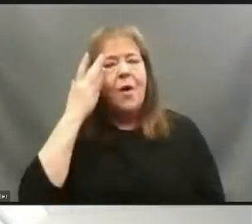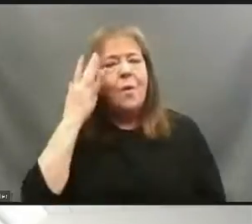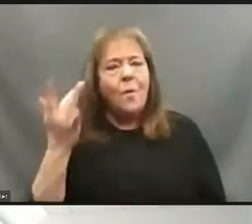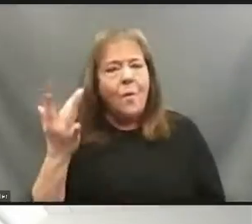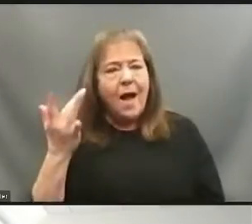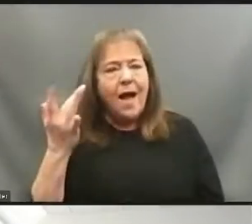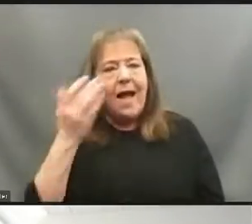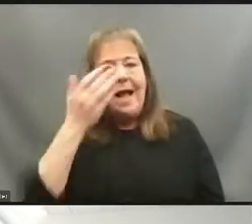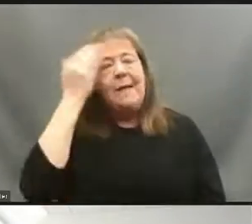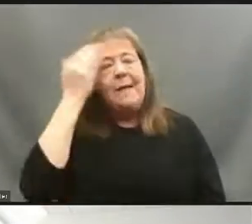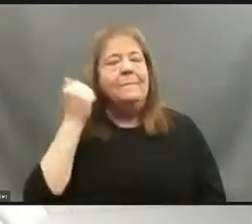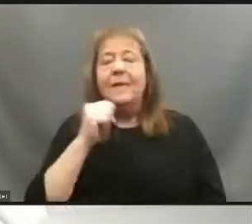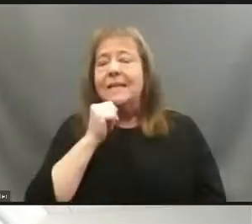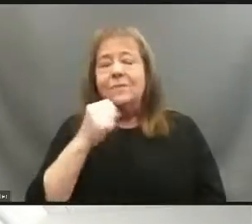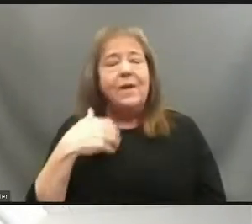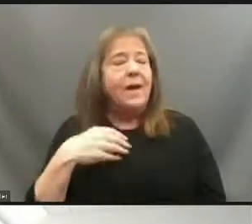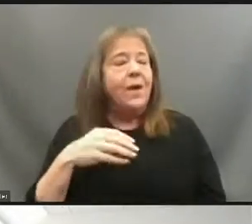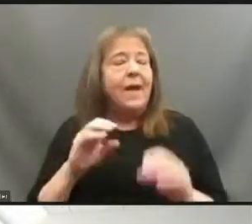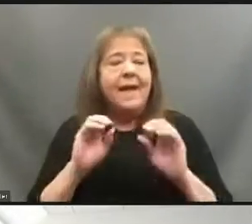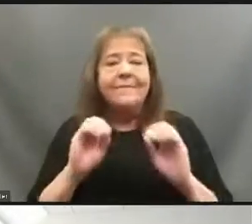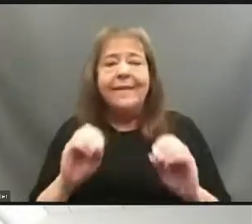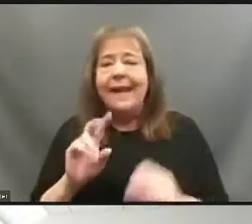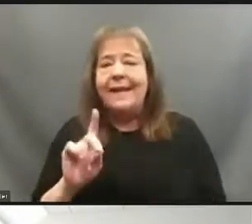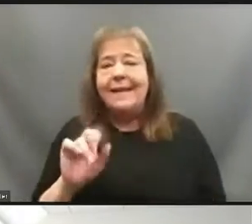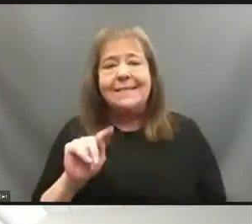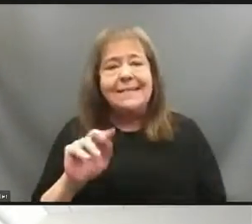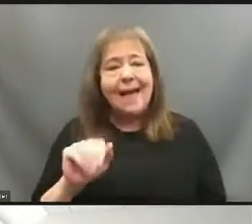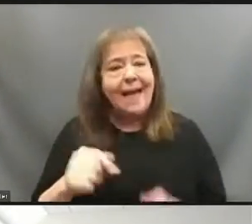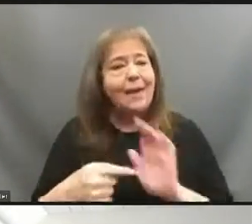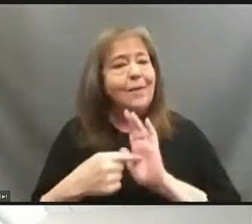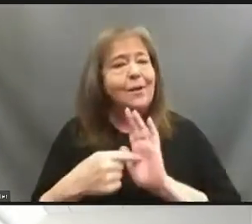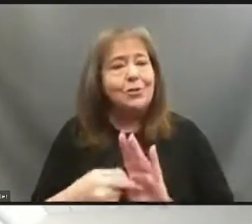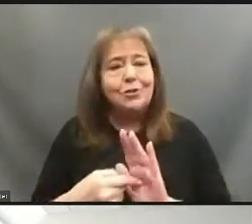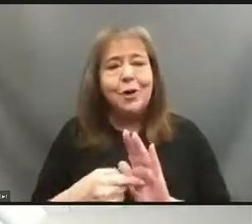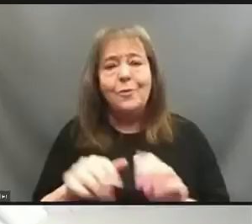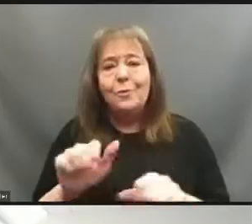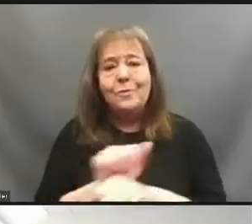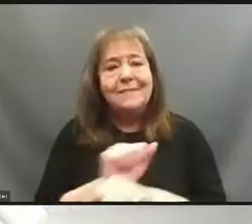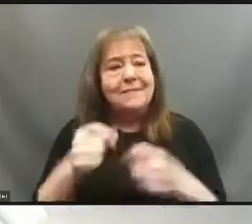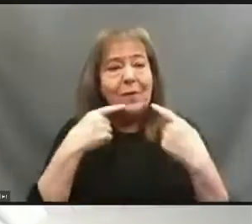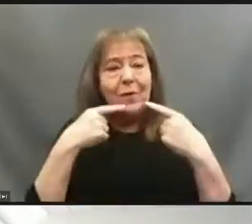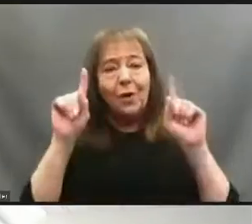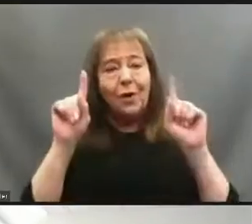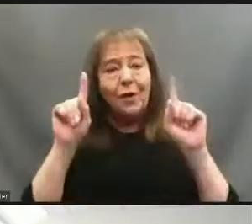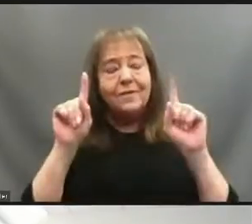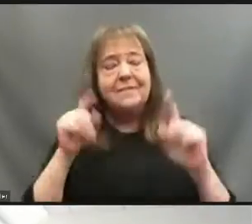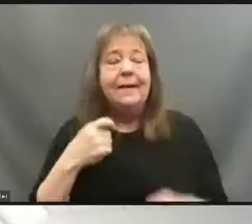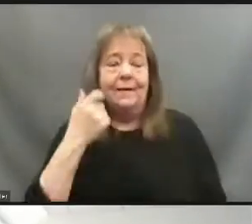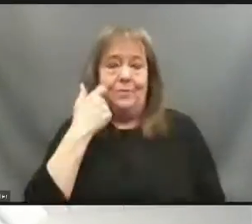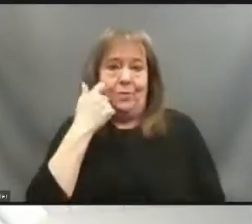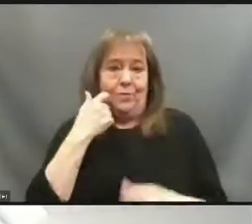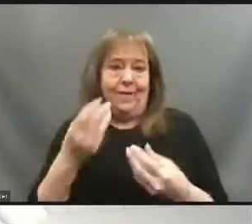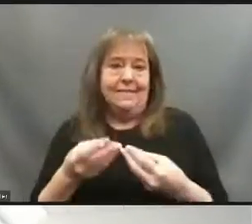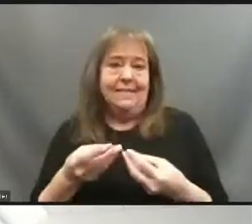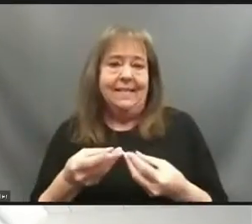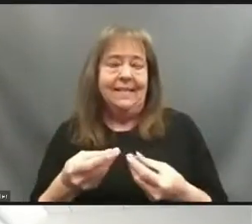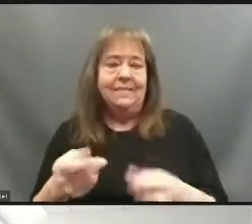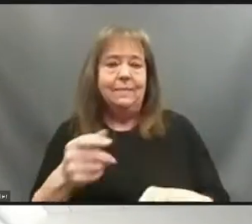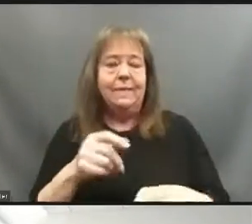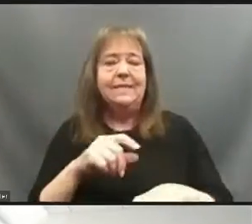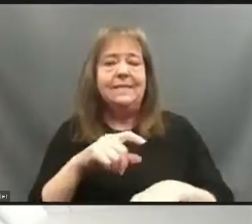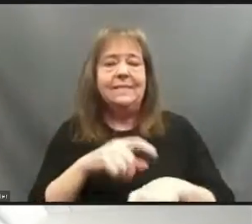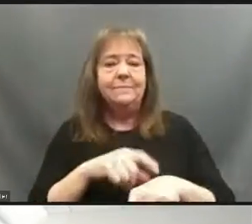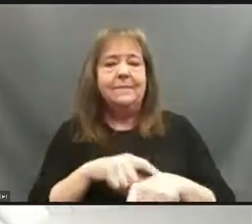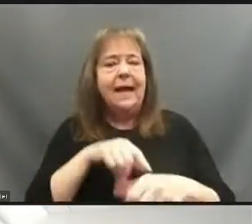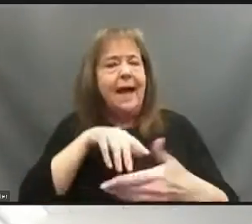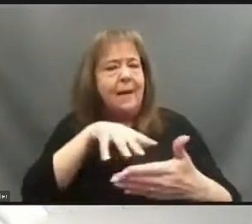its efficacy in well-done trials is lacking. I recently spent some additional time critiquing